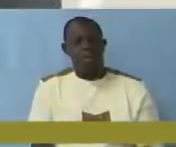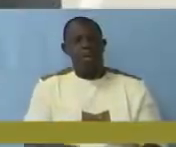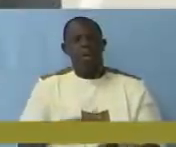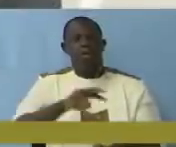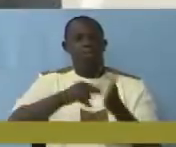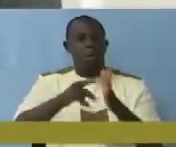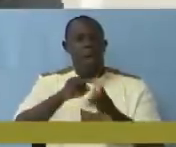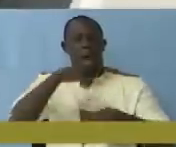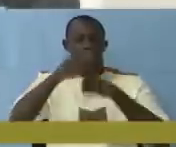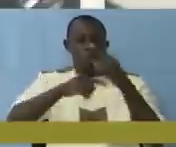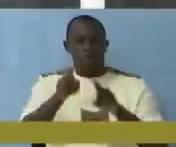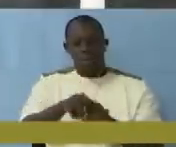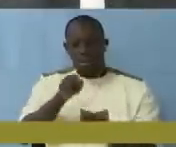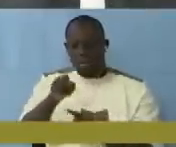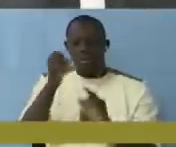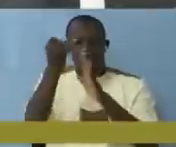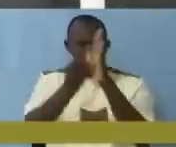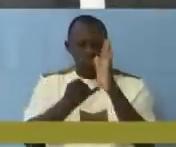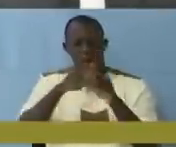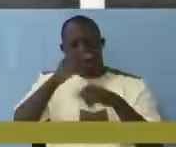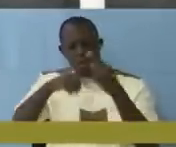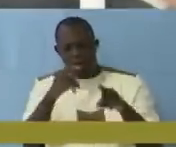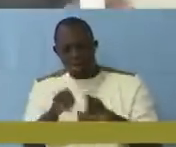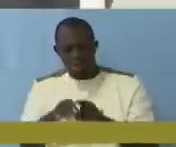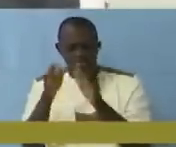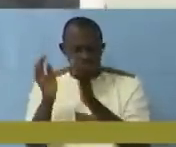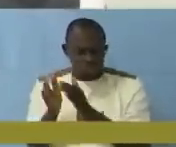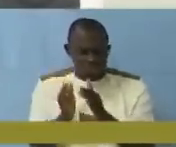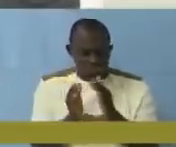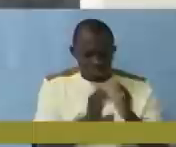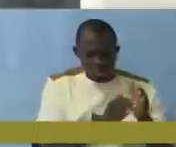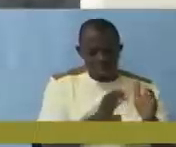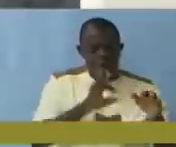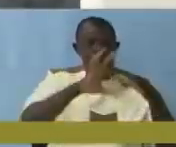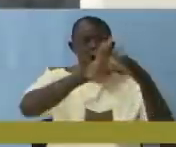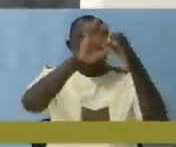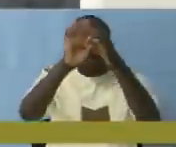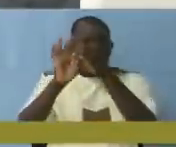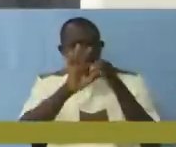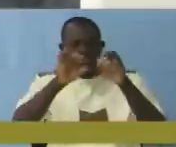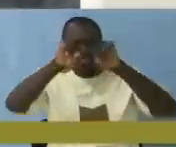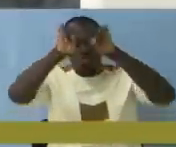should not be an issue of organizational structure. In